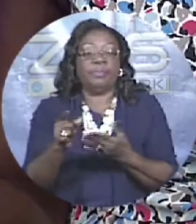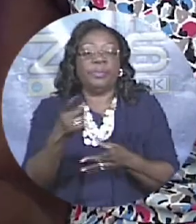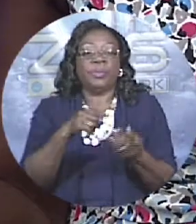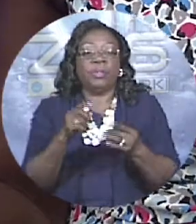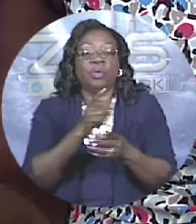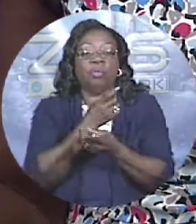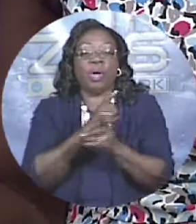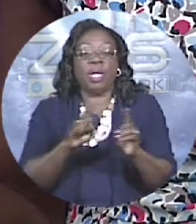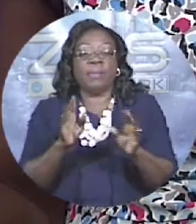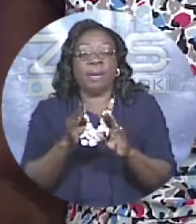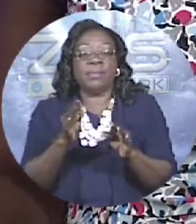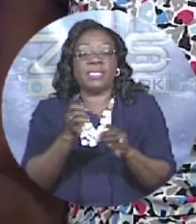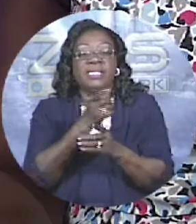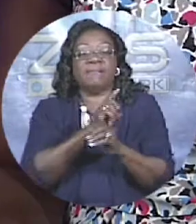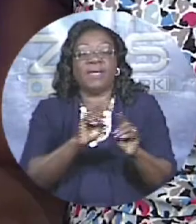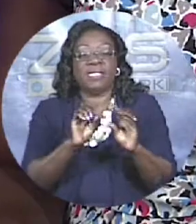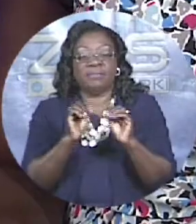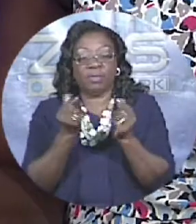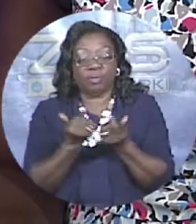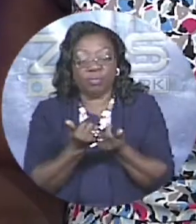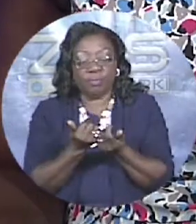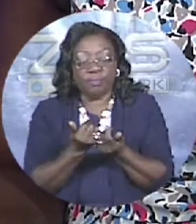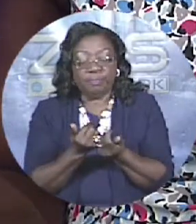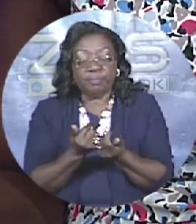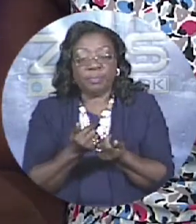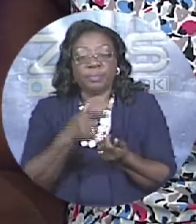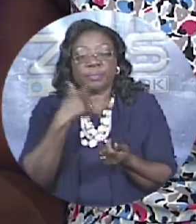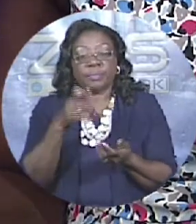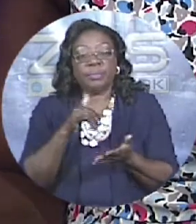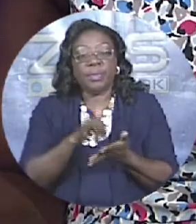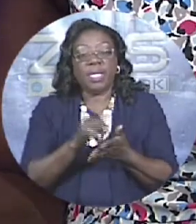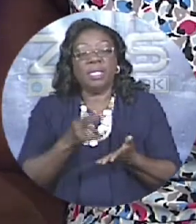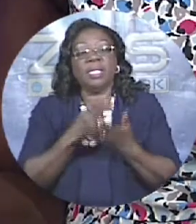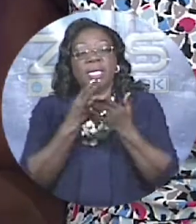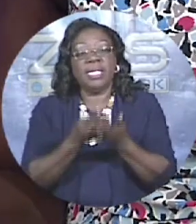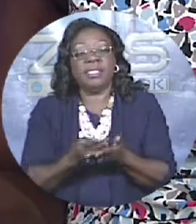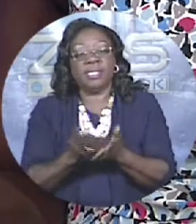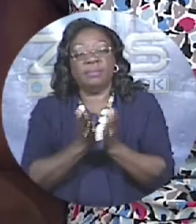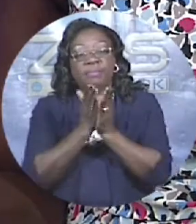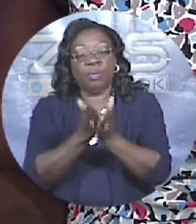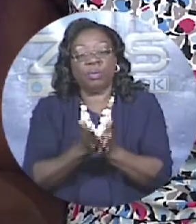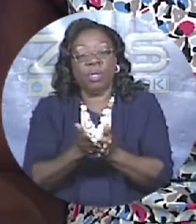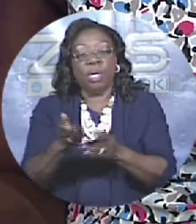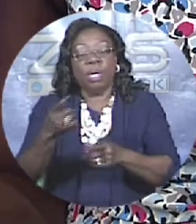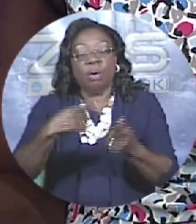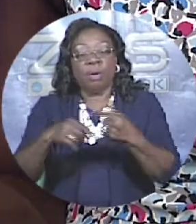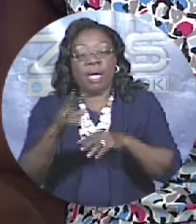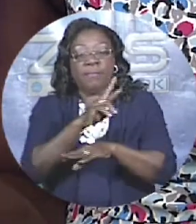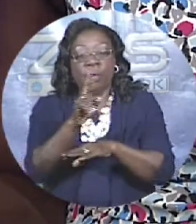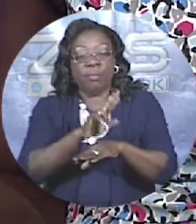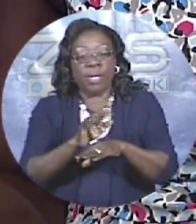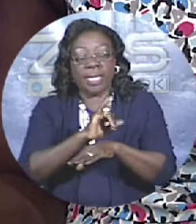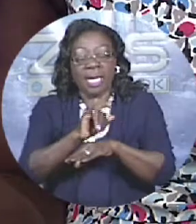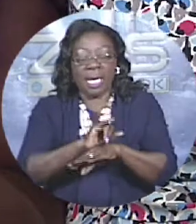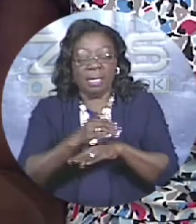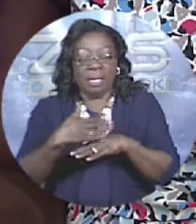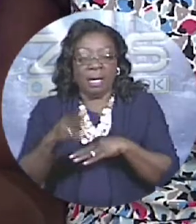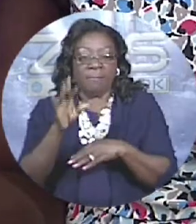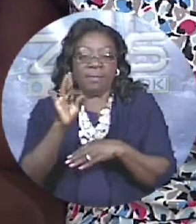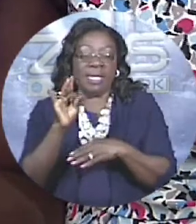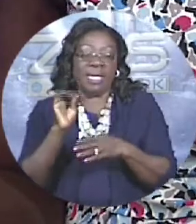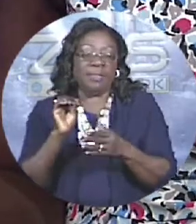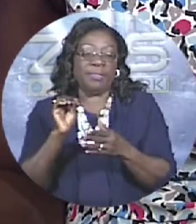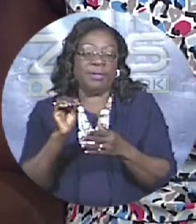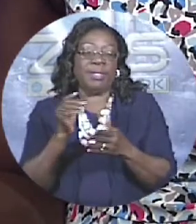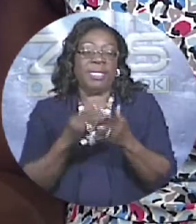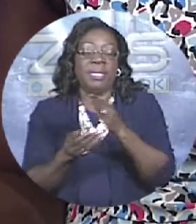and Immigration Department. The Defense Force confirmed that the Haitian sloop arrived on Ragged Island just after 8:30 in the